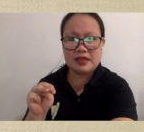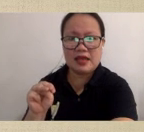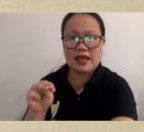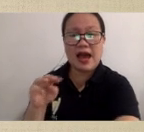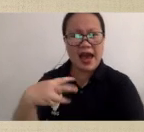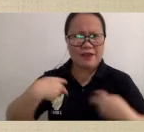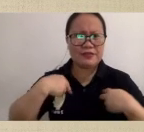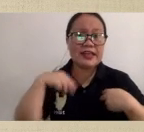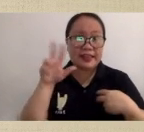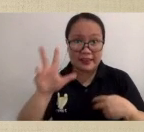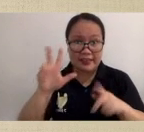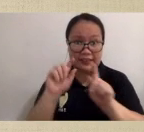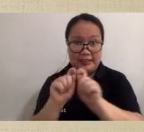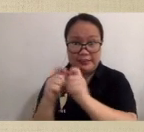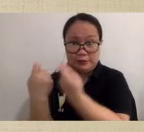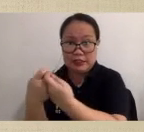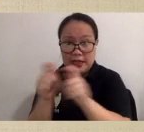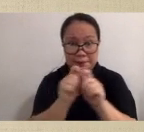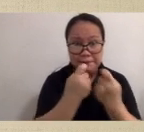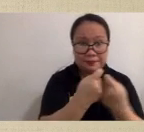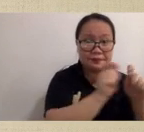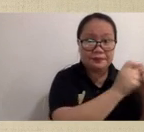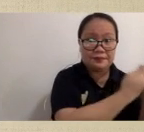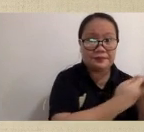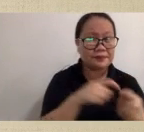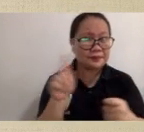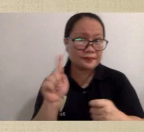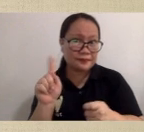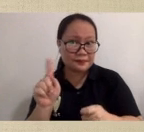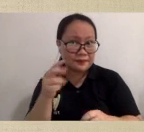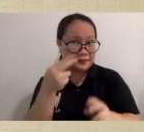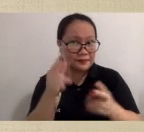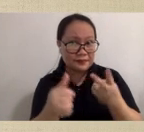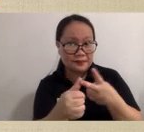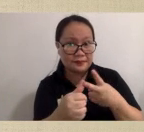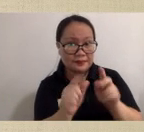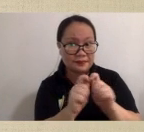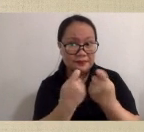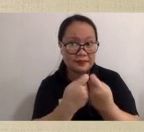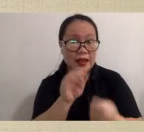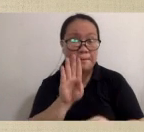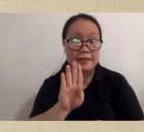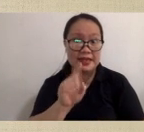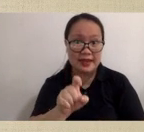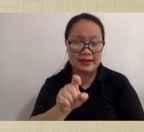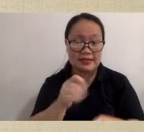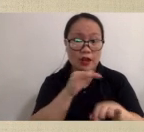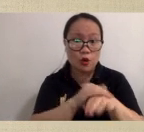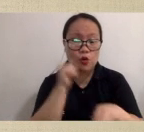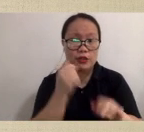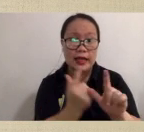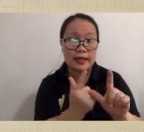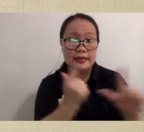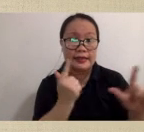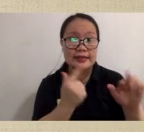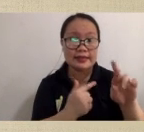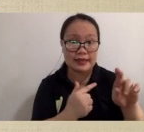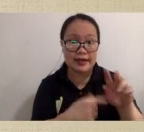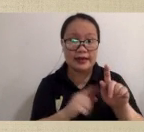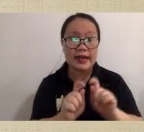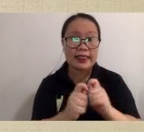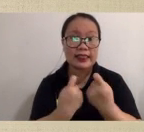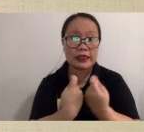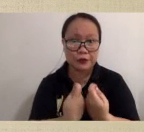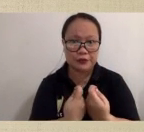Now, what do we call the second term? Bx is the linear term,